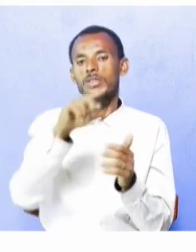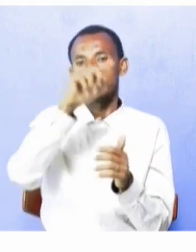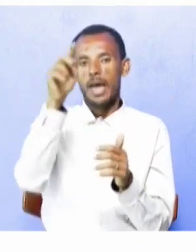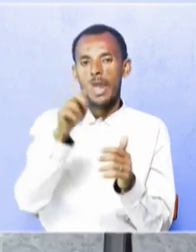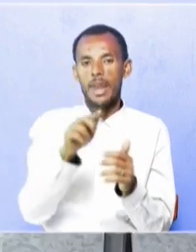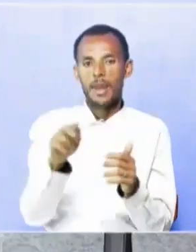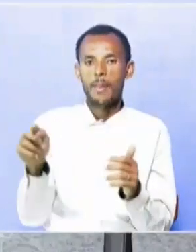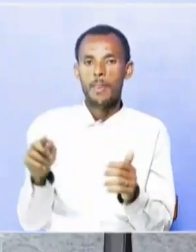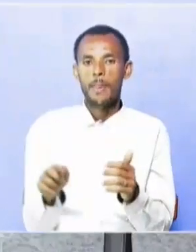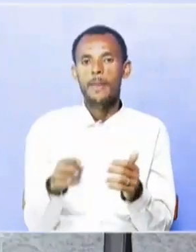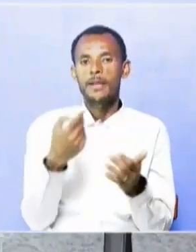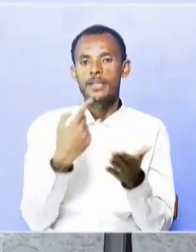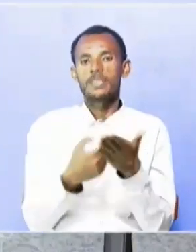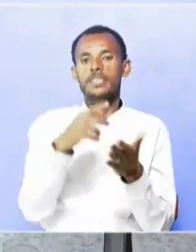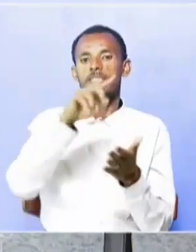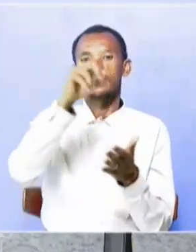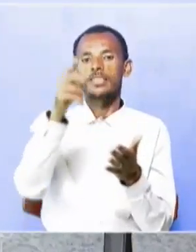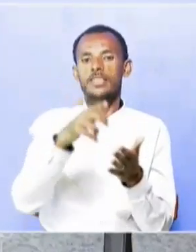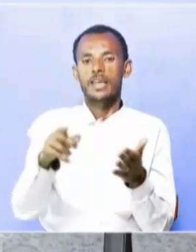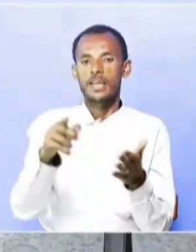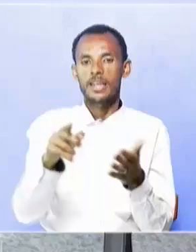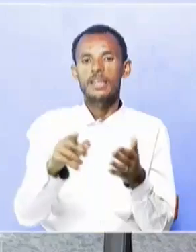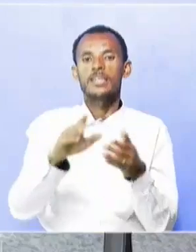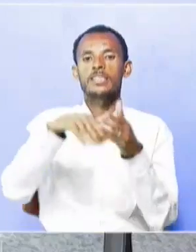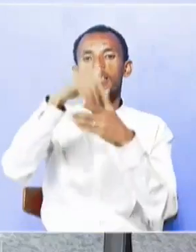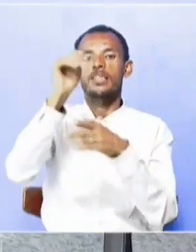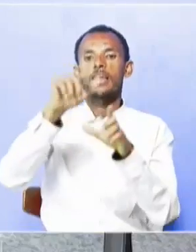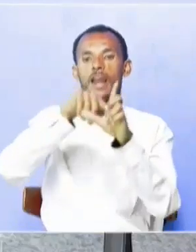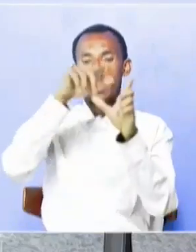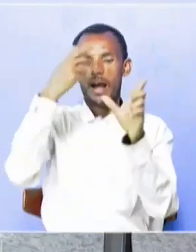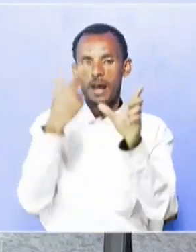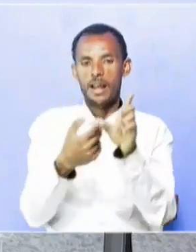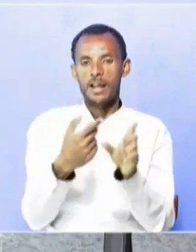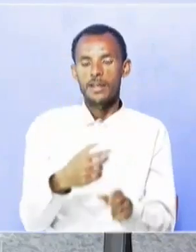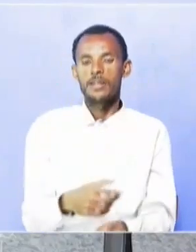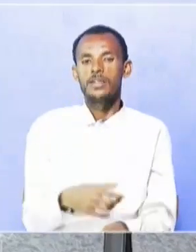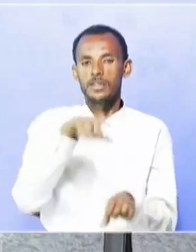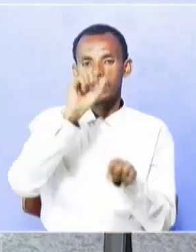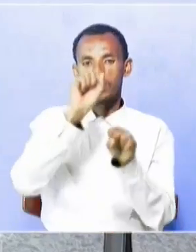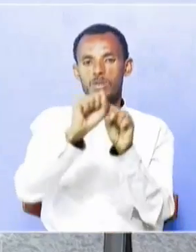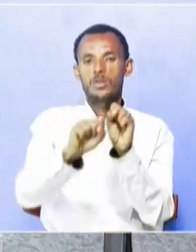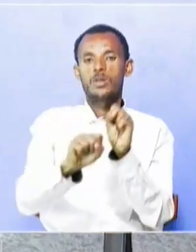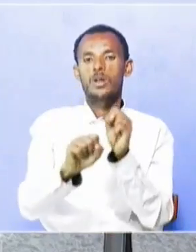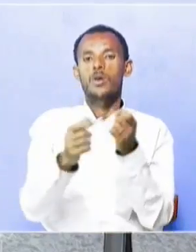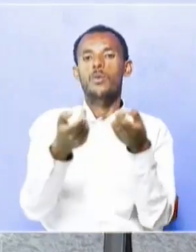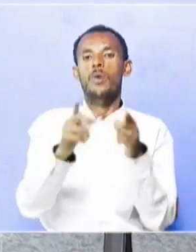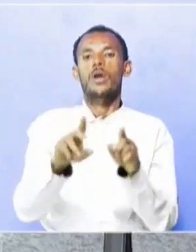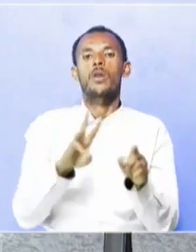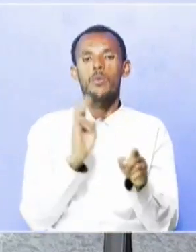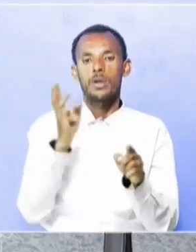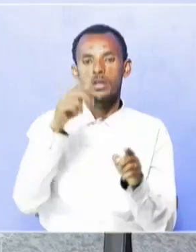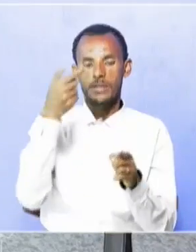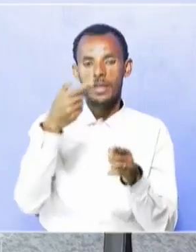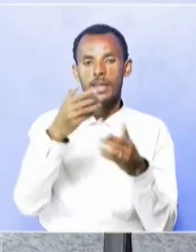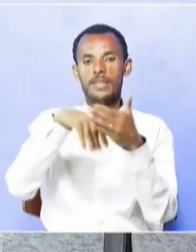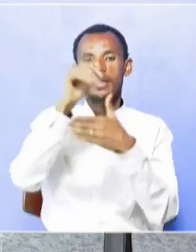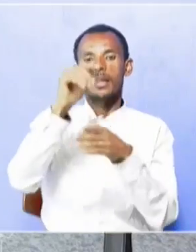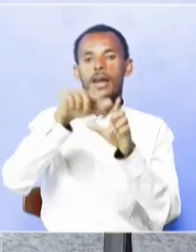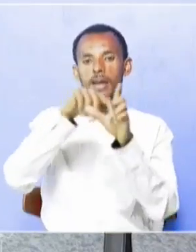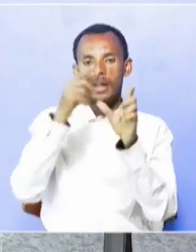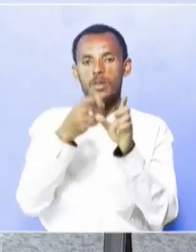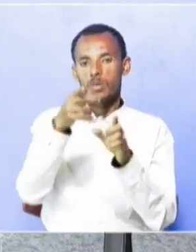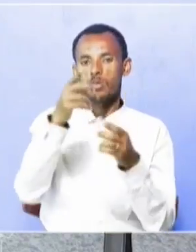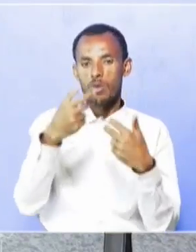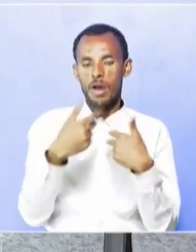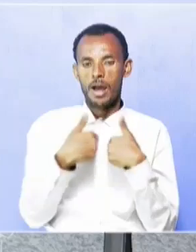okay? This z is the exterior angle, right? So, whenever we say exterior angle, you need